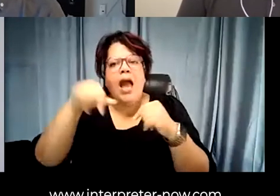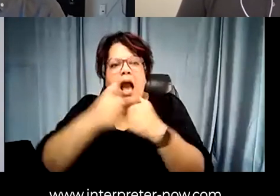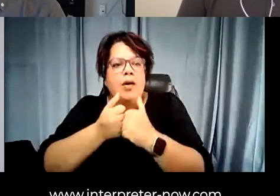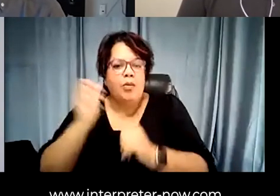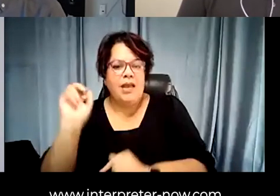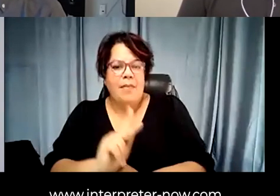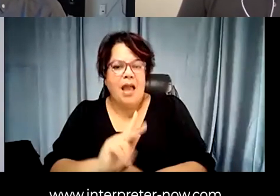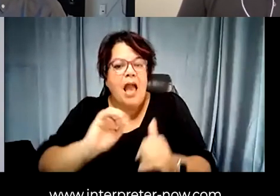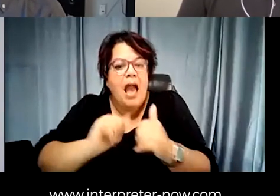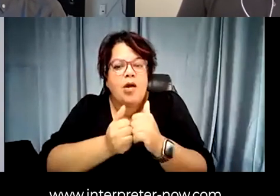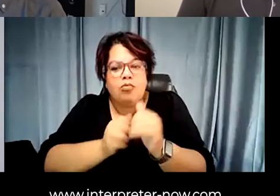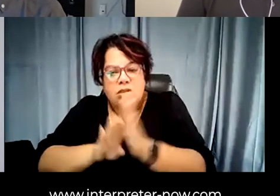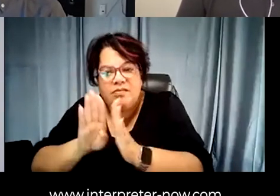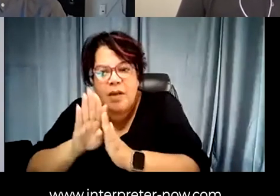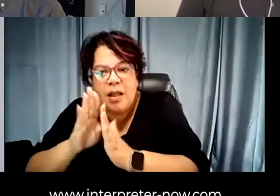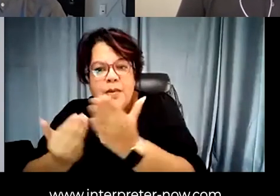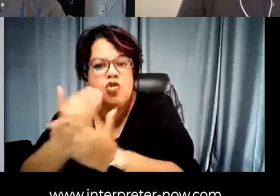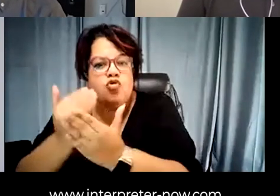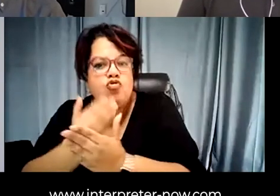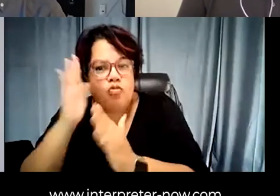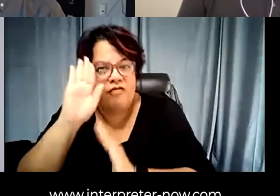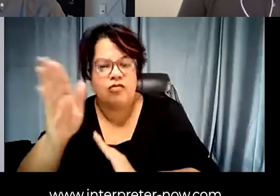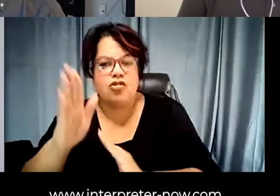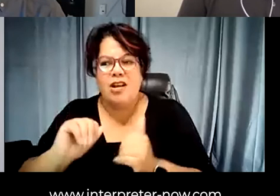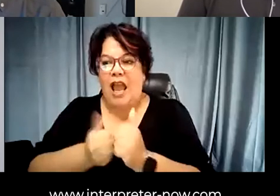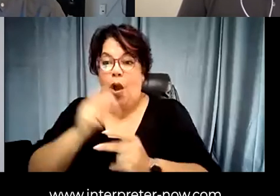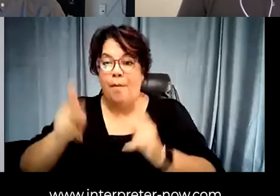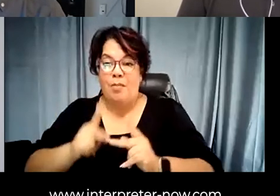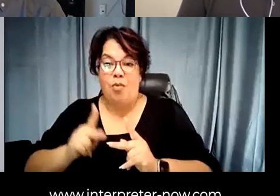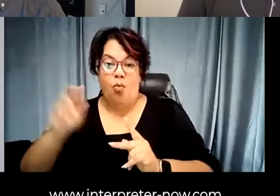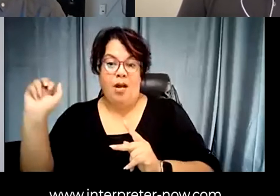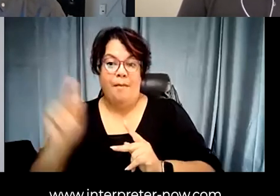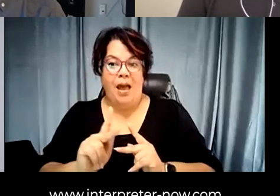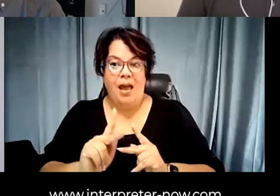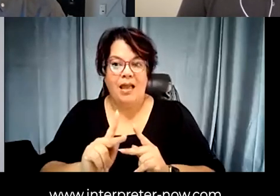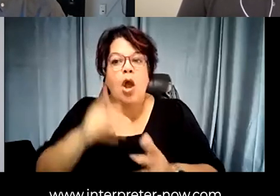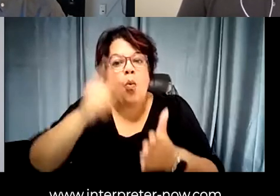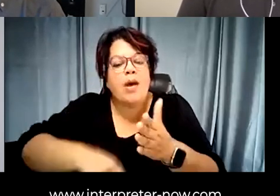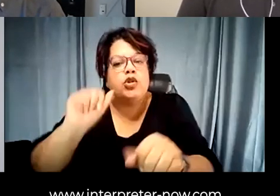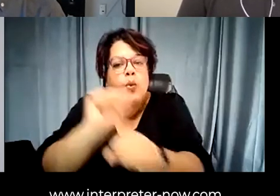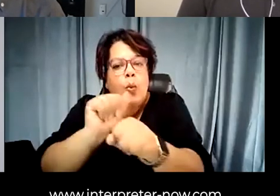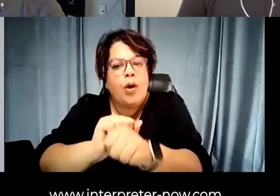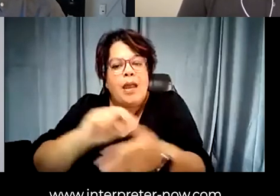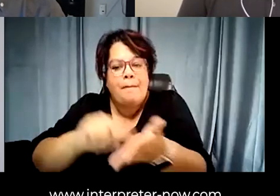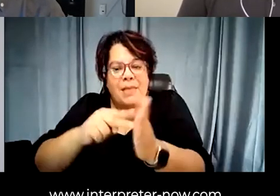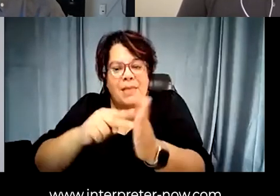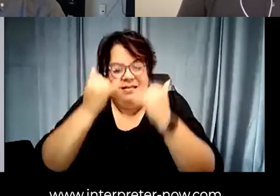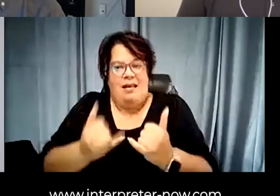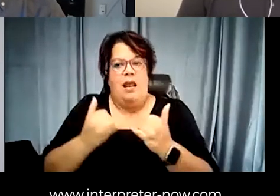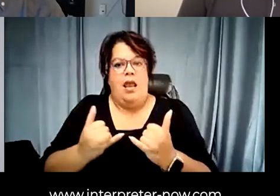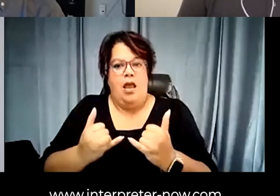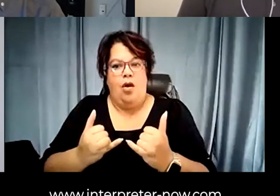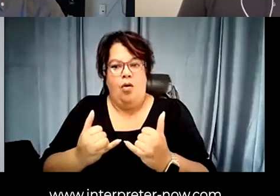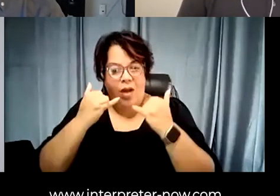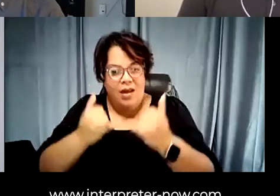in which people are starting to work? It's not a matter of future of work. It is what is work now. We are in the midst of building the future